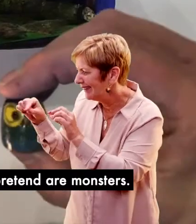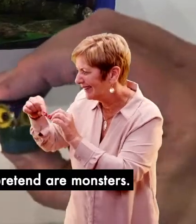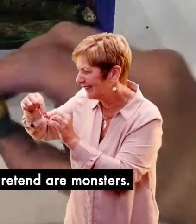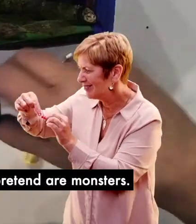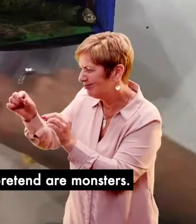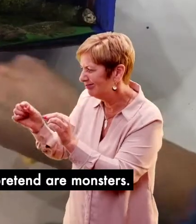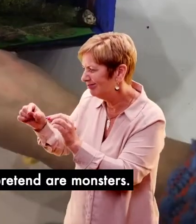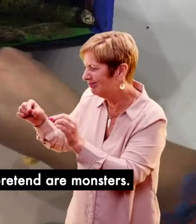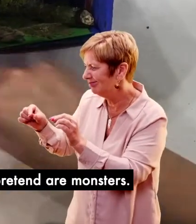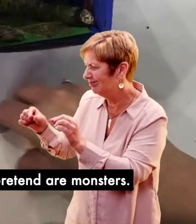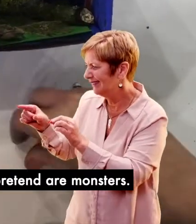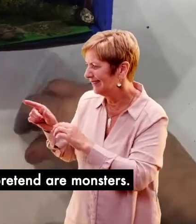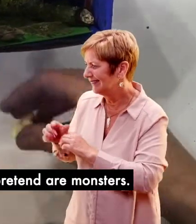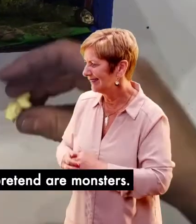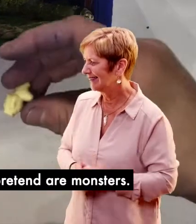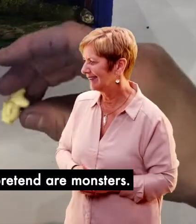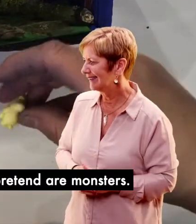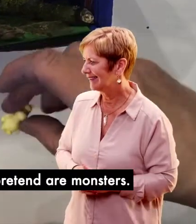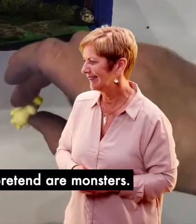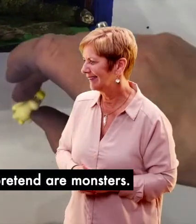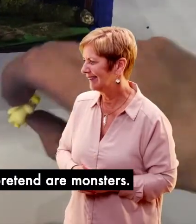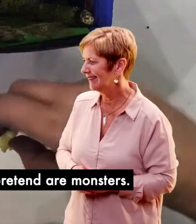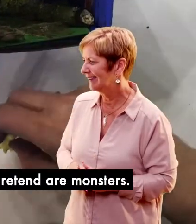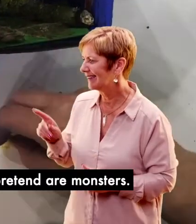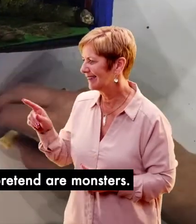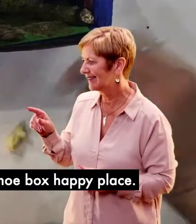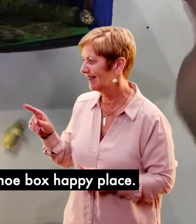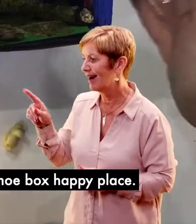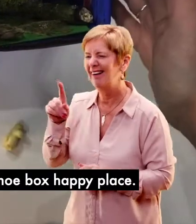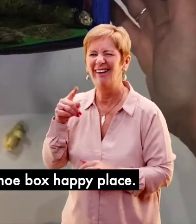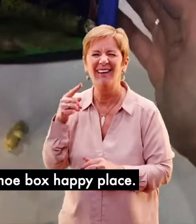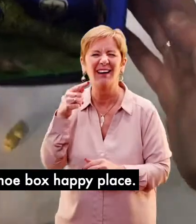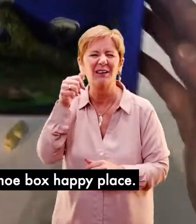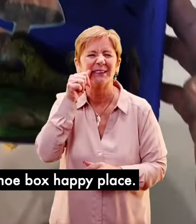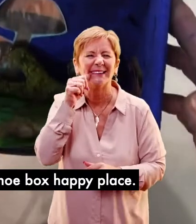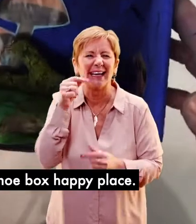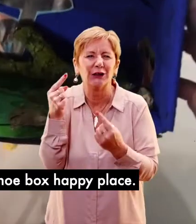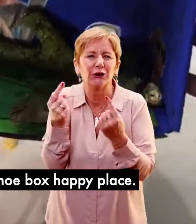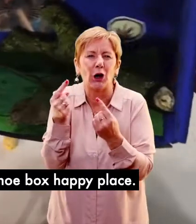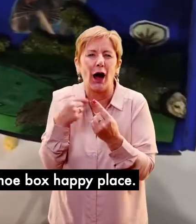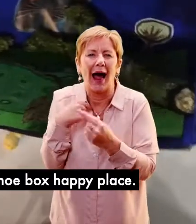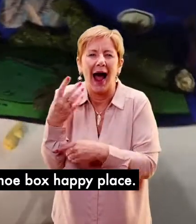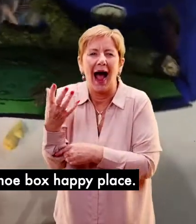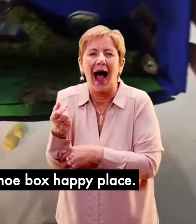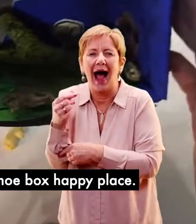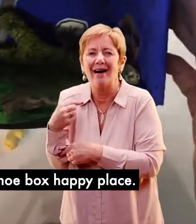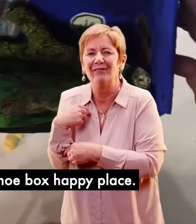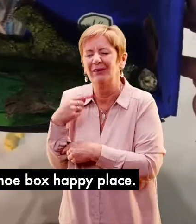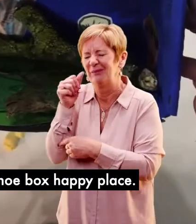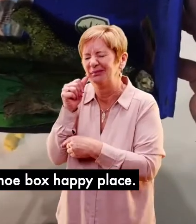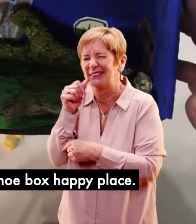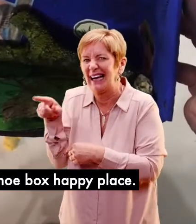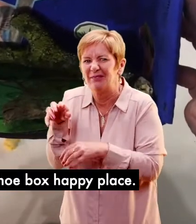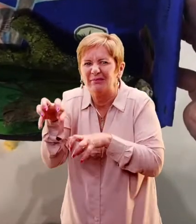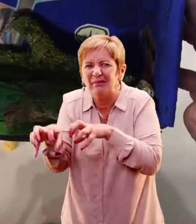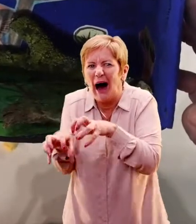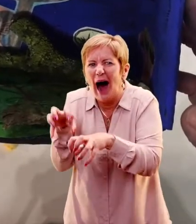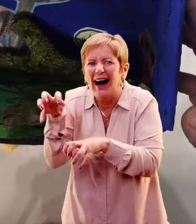I've got a couple of toys that I'm going to pretend are monsters. Now I'm ready to play with my wonderful shoebox happy